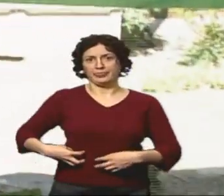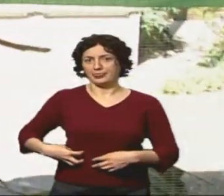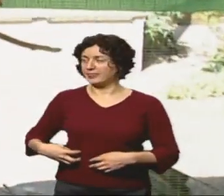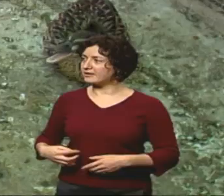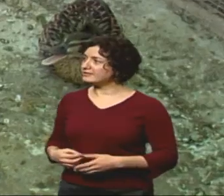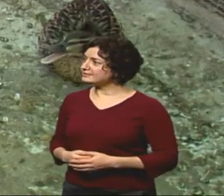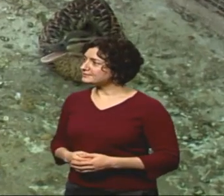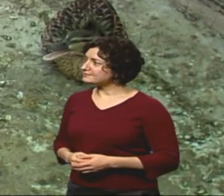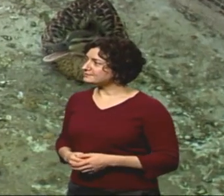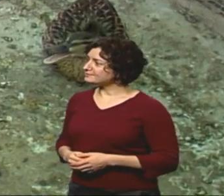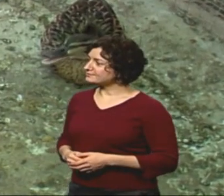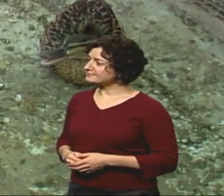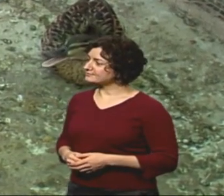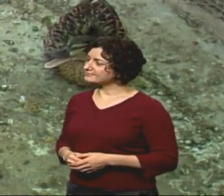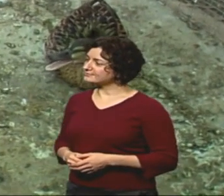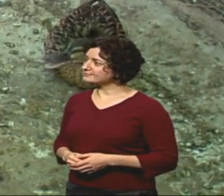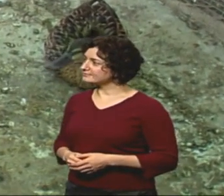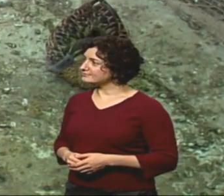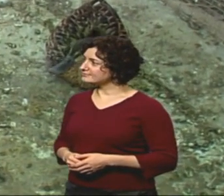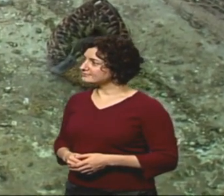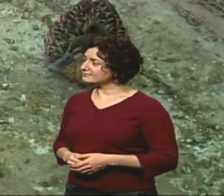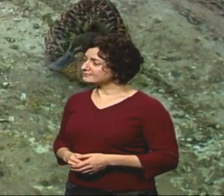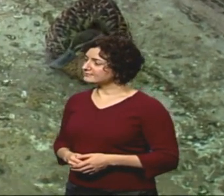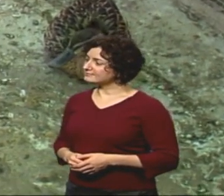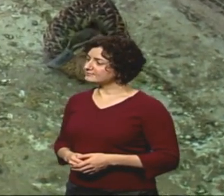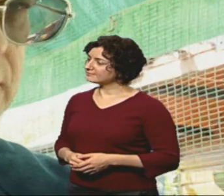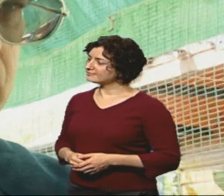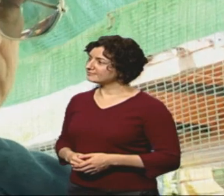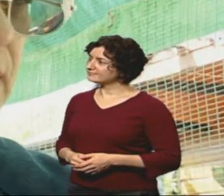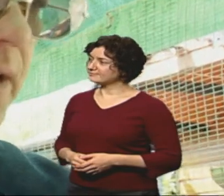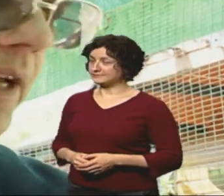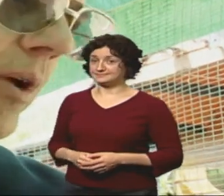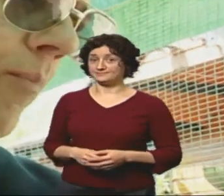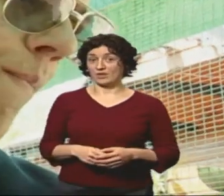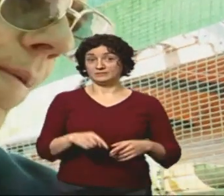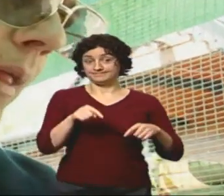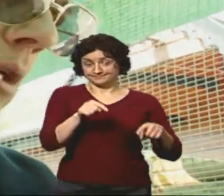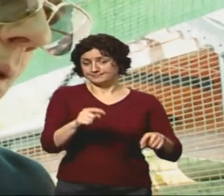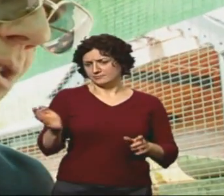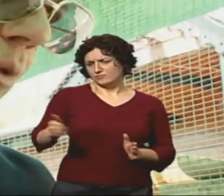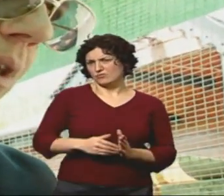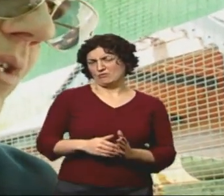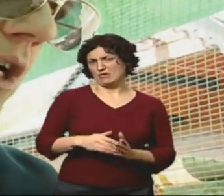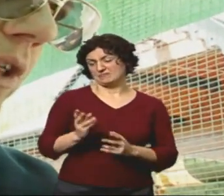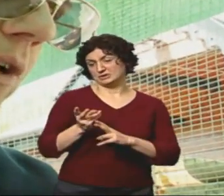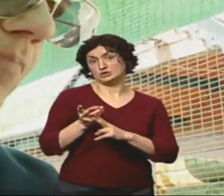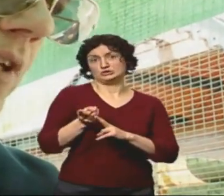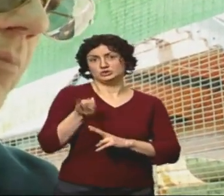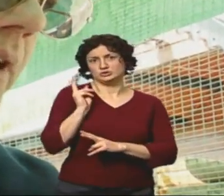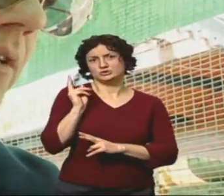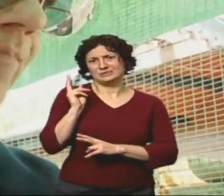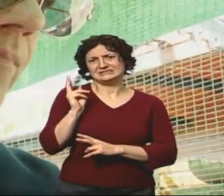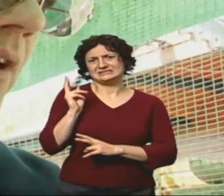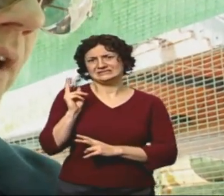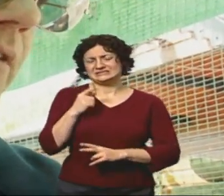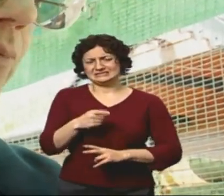Hello, sweethearts. Well, darling, hey? Basically, this duck came in about 2 weeks ago, I think. It